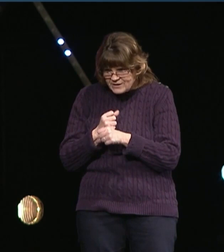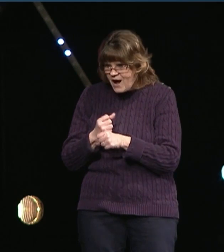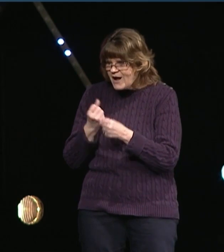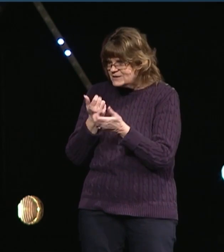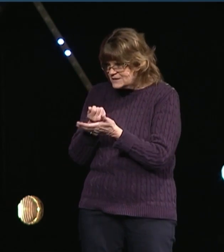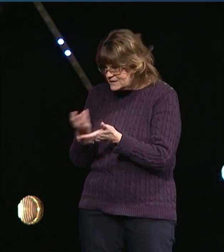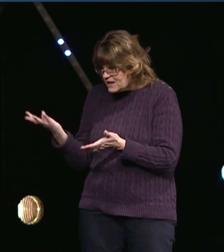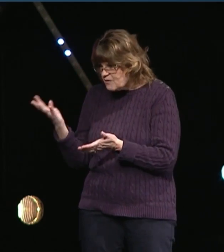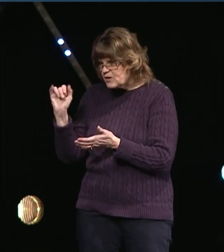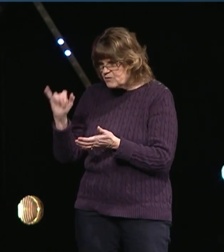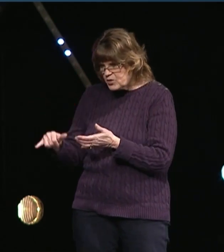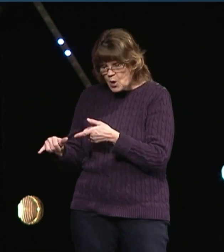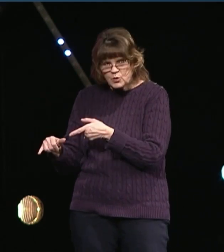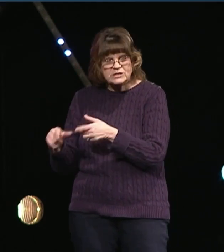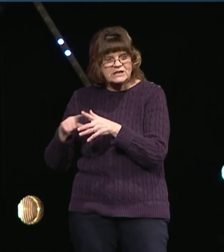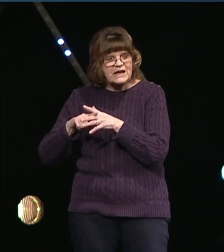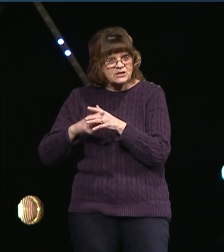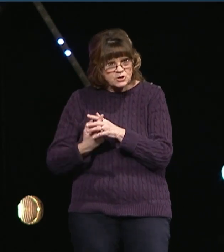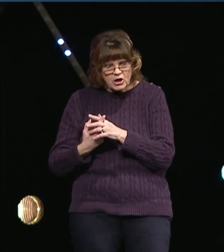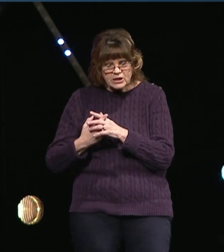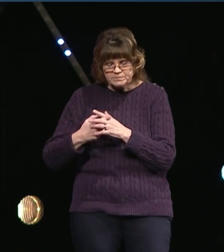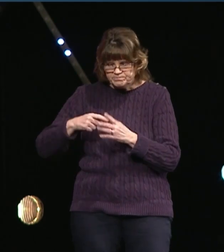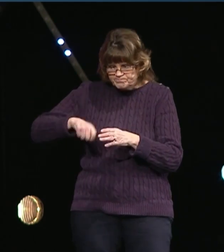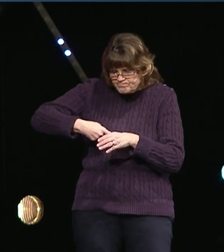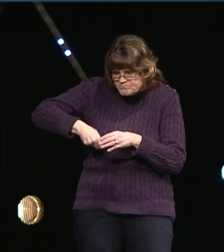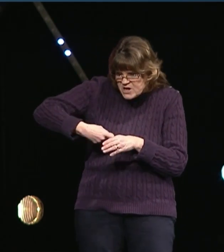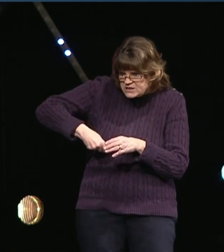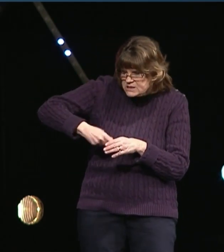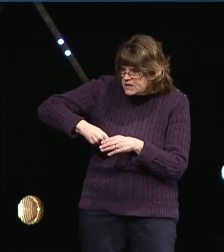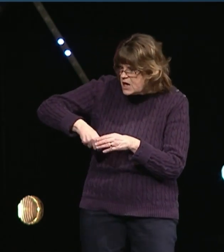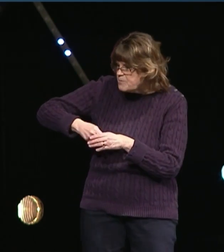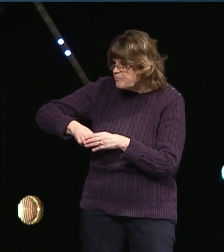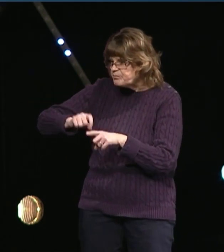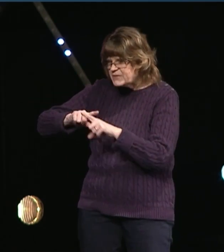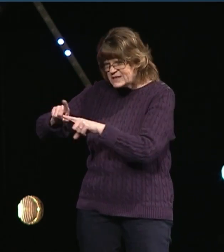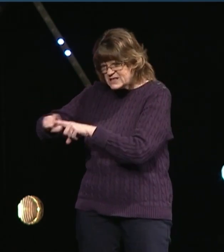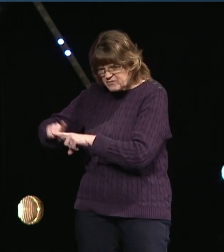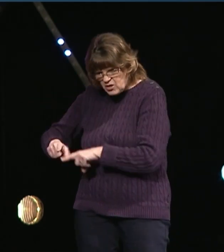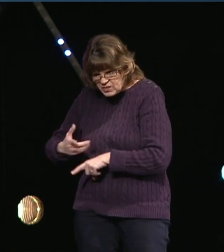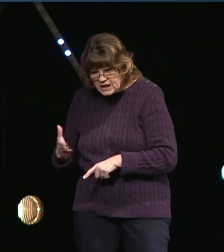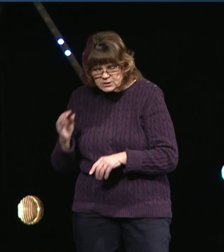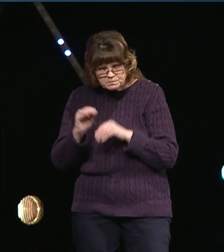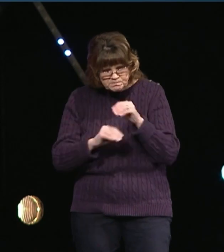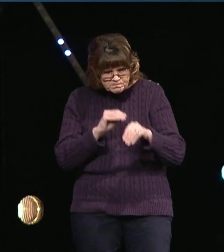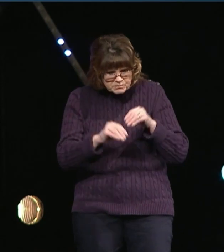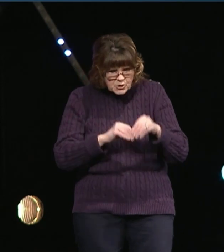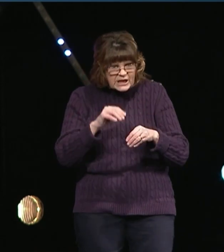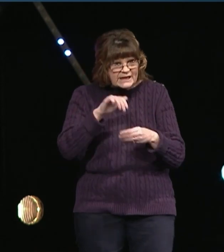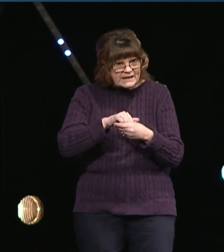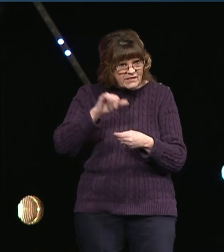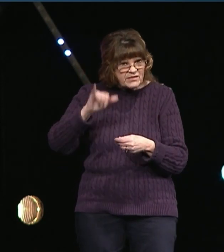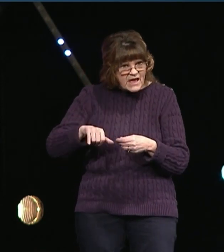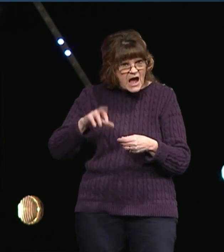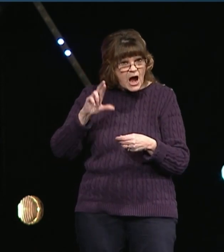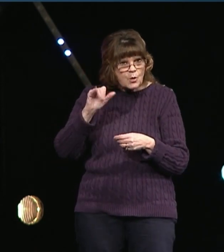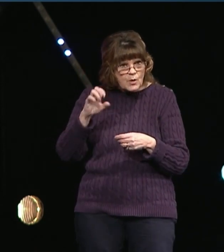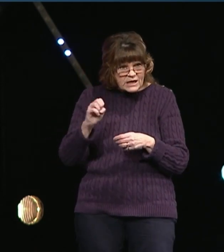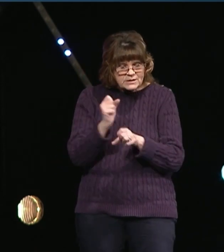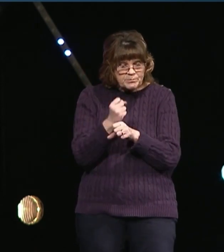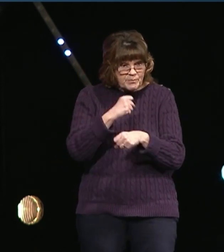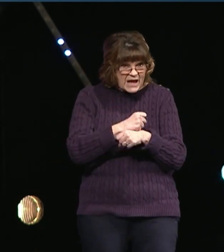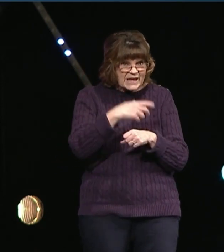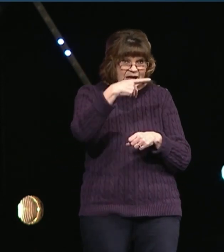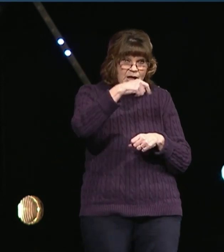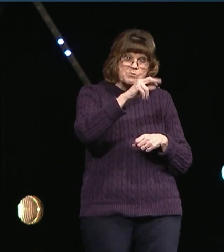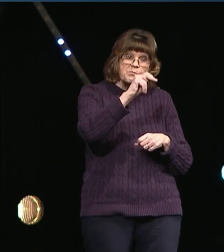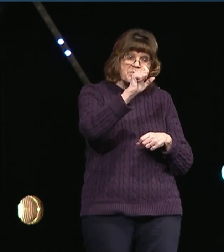those, and I started mixing up different mediums and putting them in that, and I'm making panels here